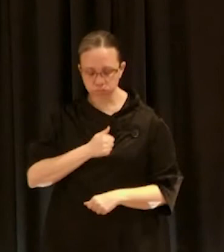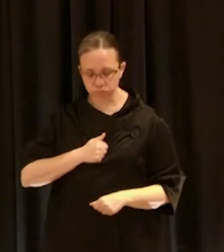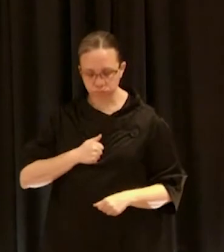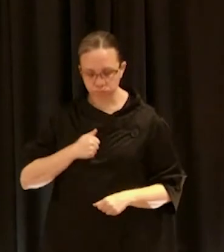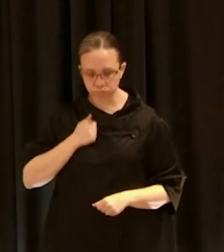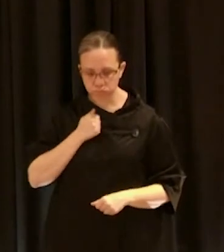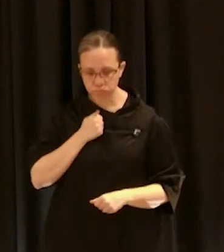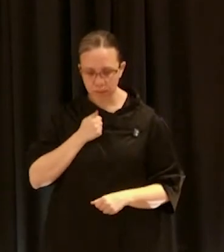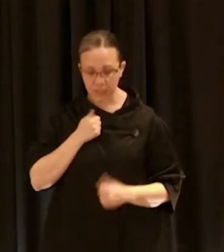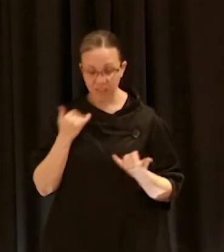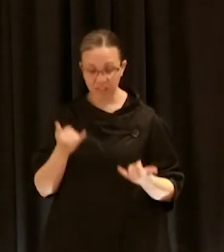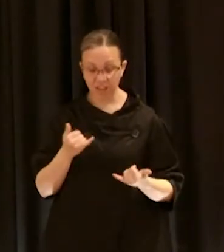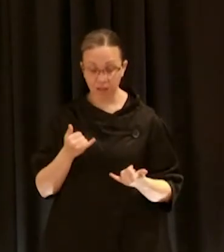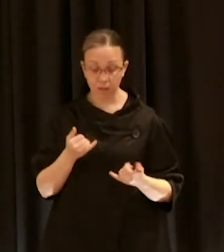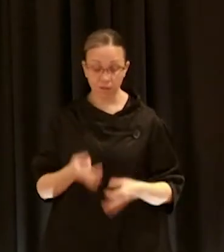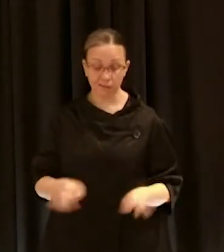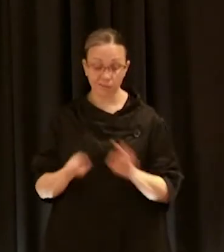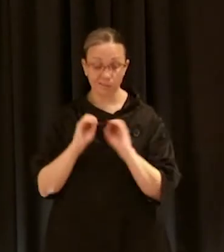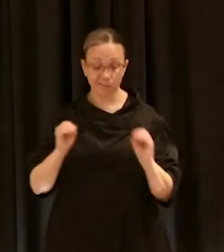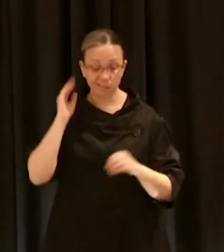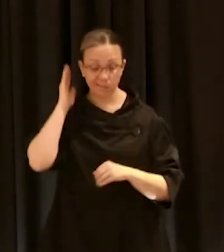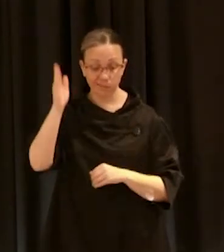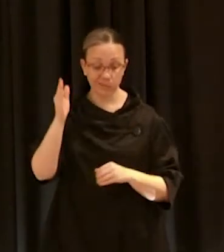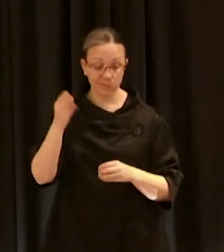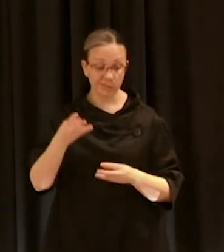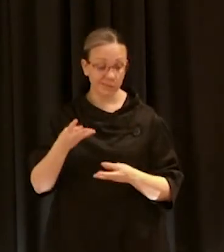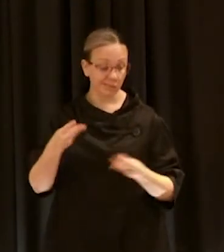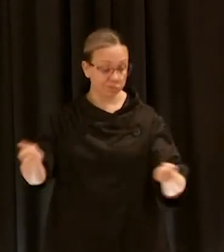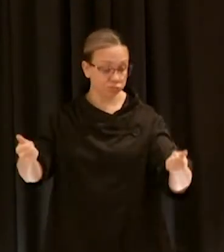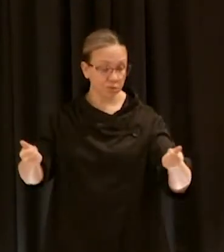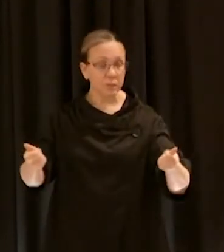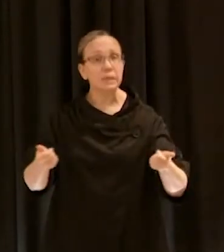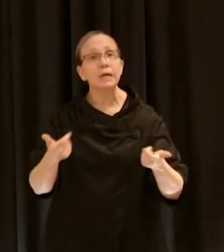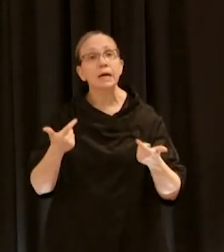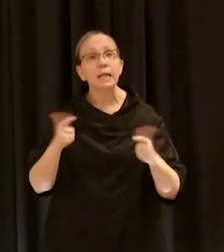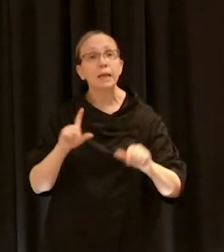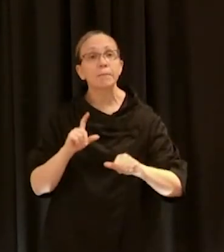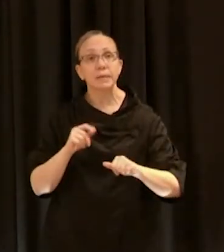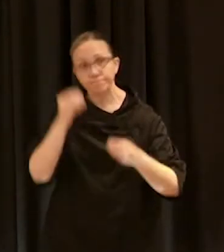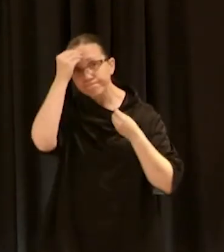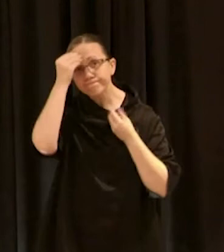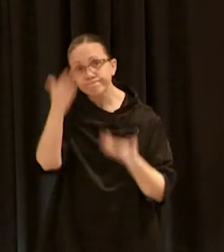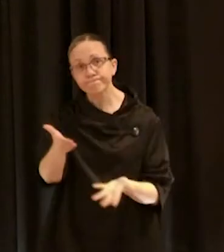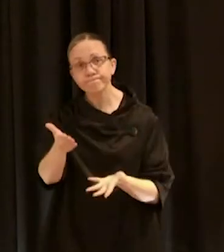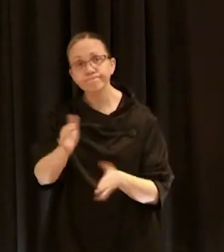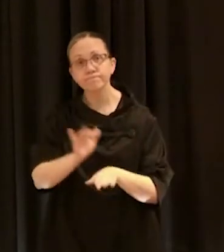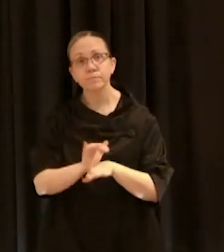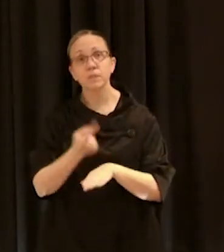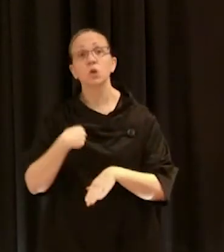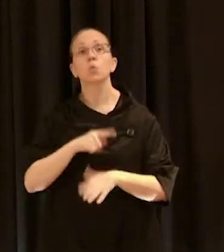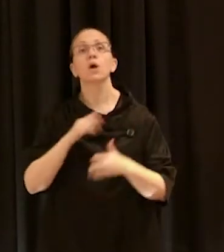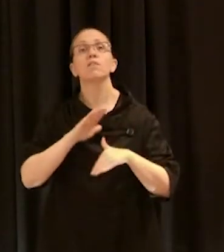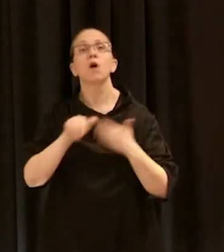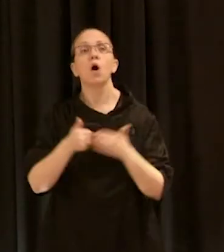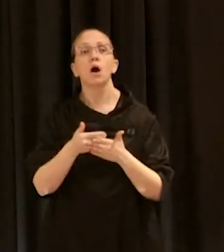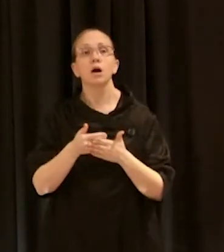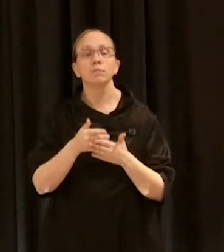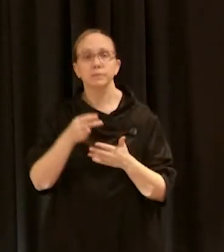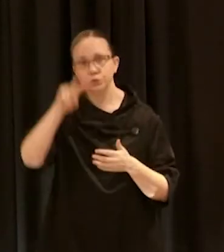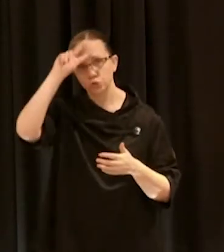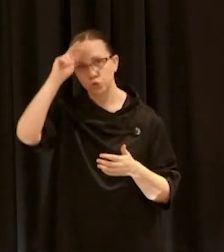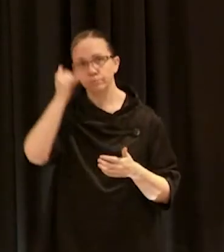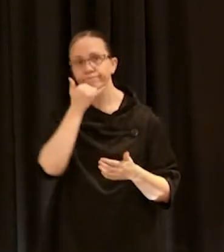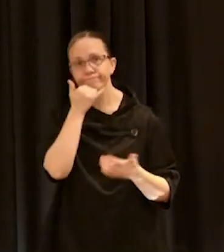your present is worthless and your future is wasted. So let me set the record straight tonight. We have all made